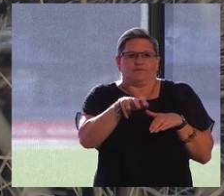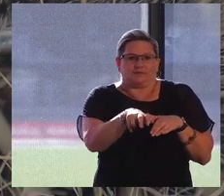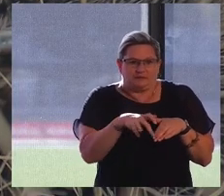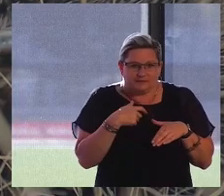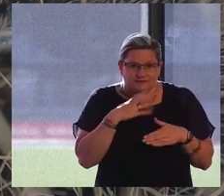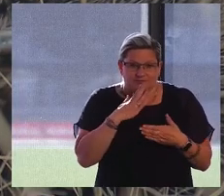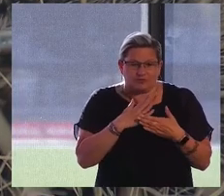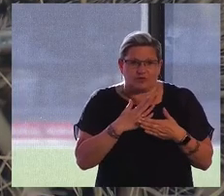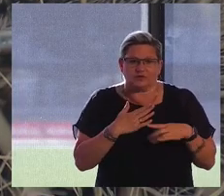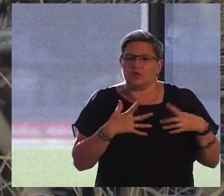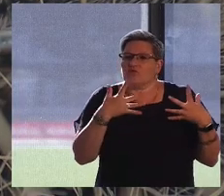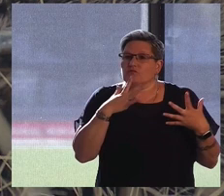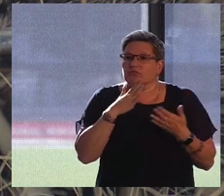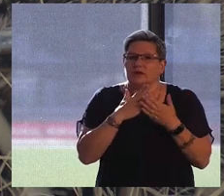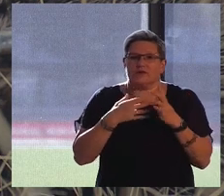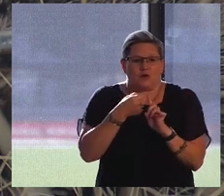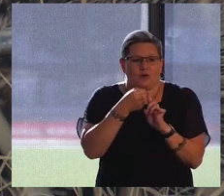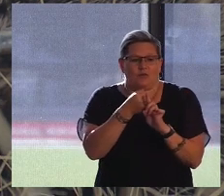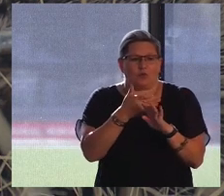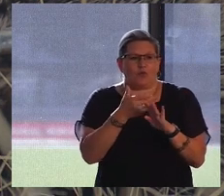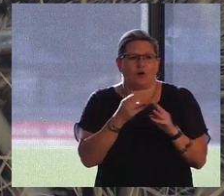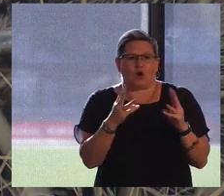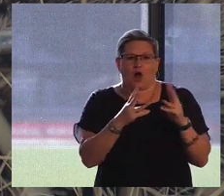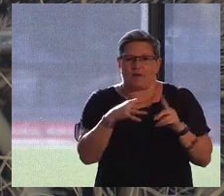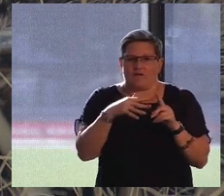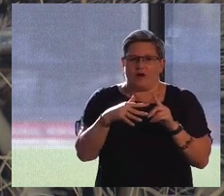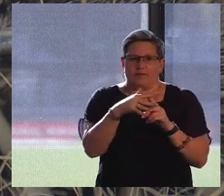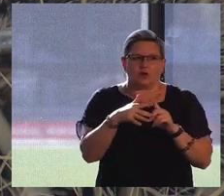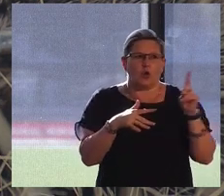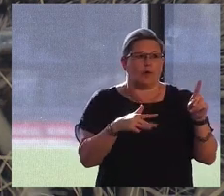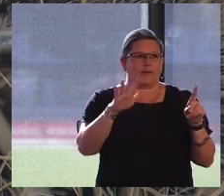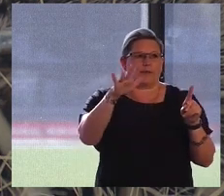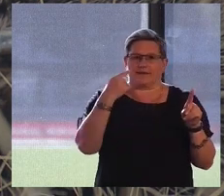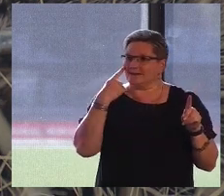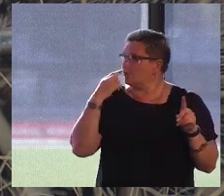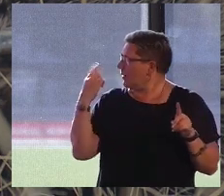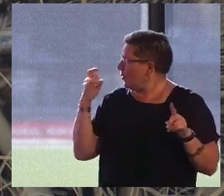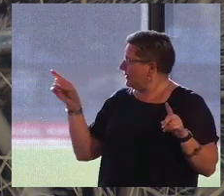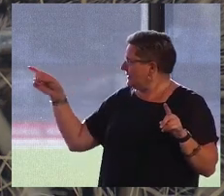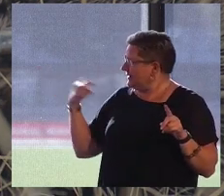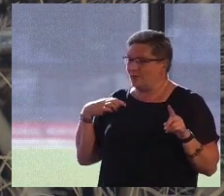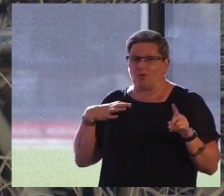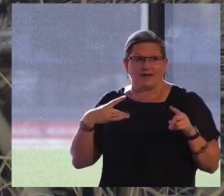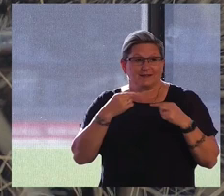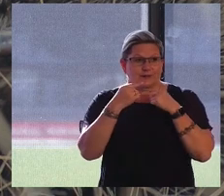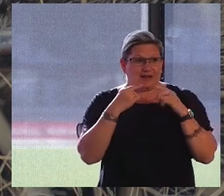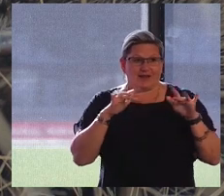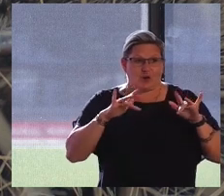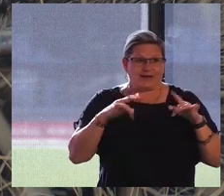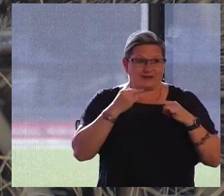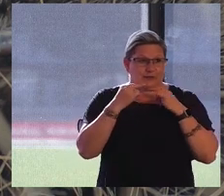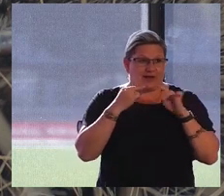done in the climate and environment space, we should keep the diagram for one more minute because I haven't explained it. I mean, I suppose it's